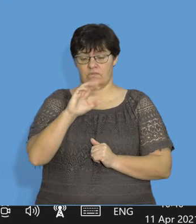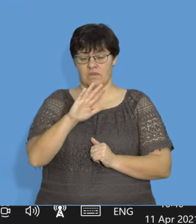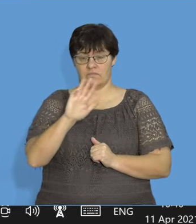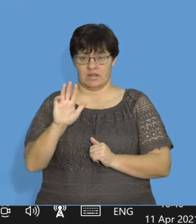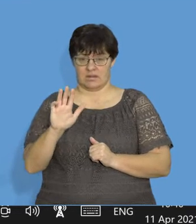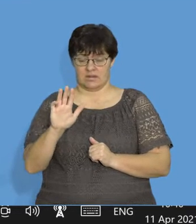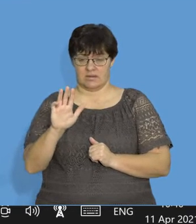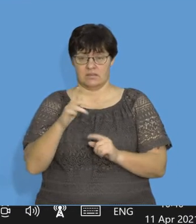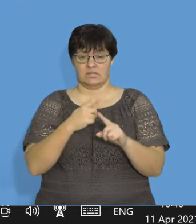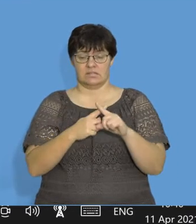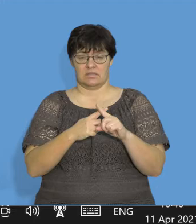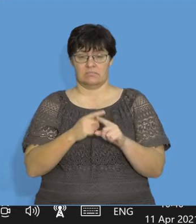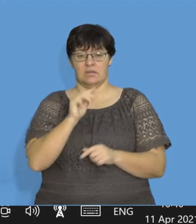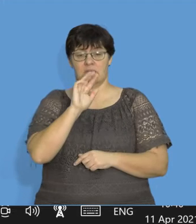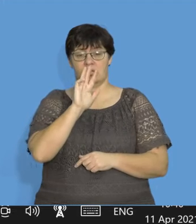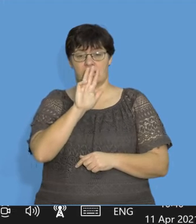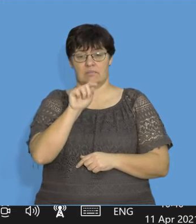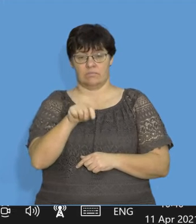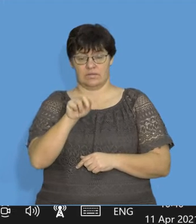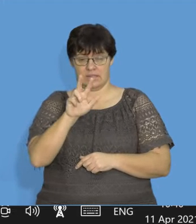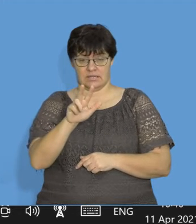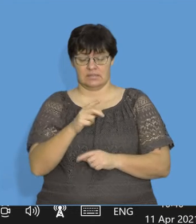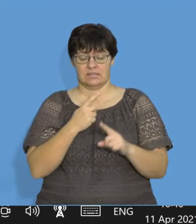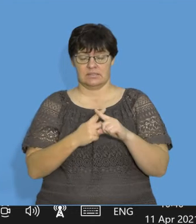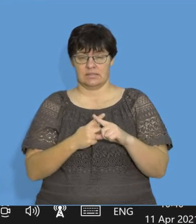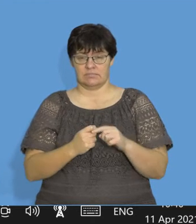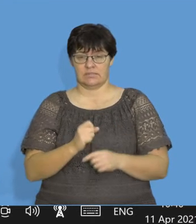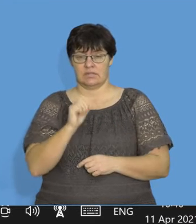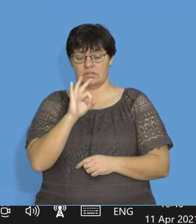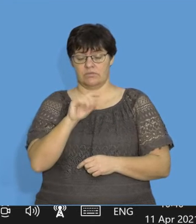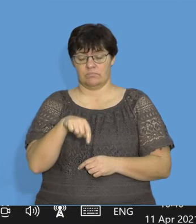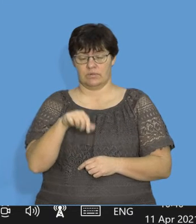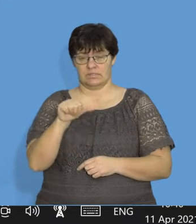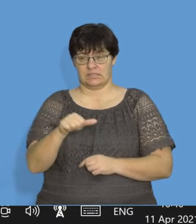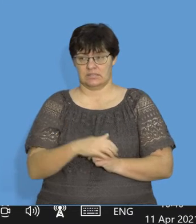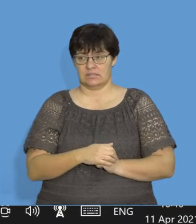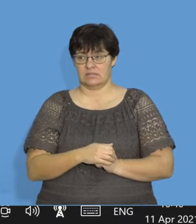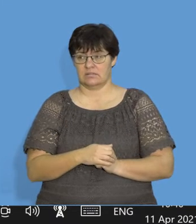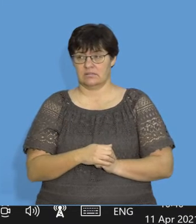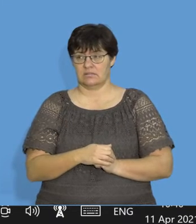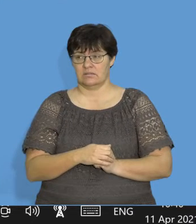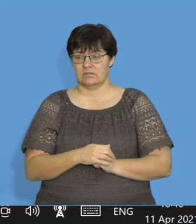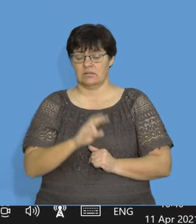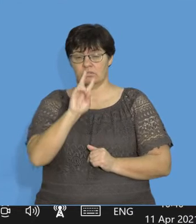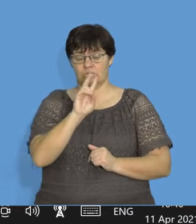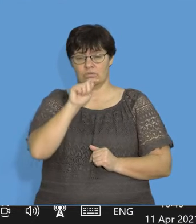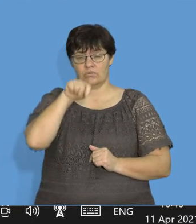0.059 times 9.8 times 3.6,